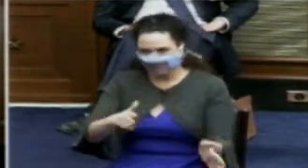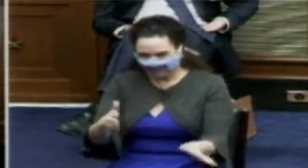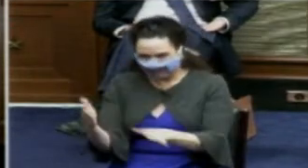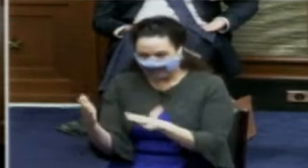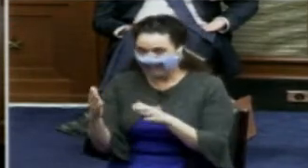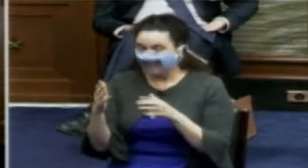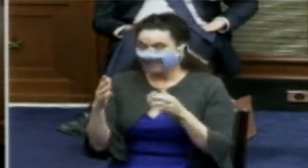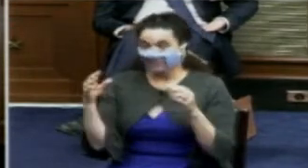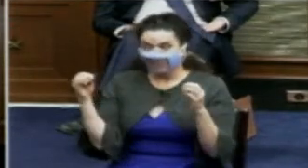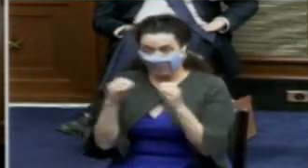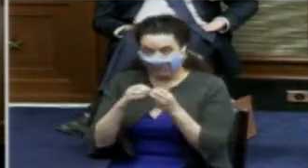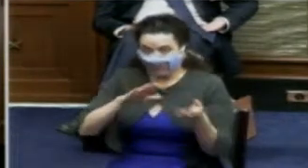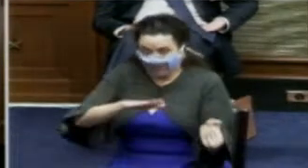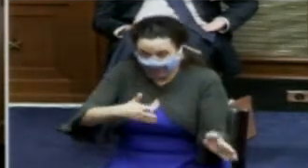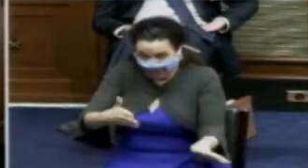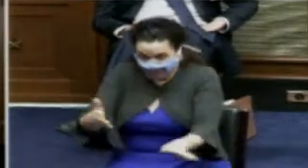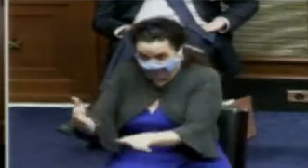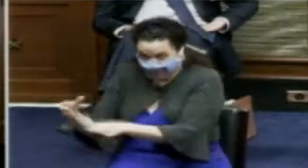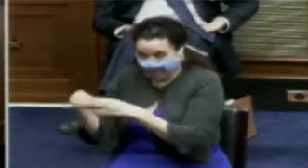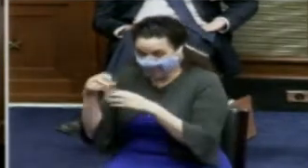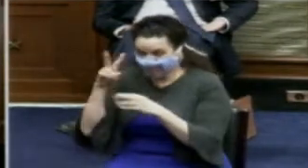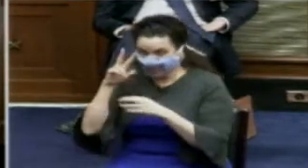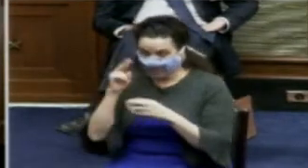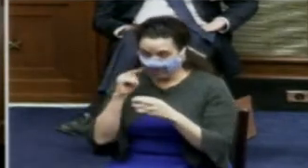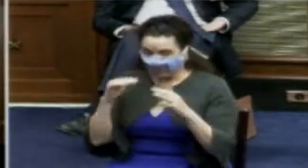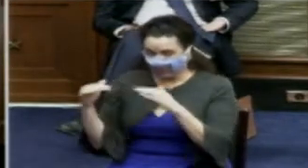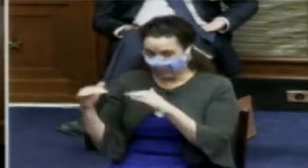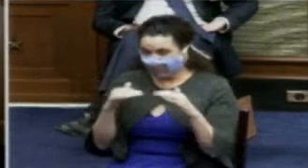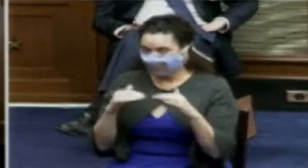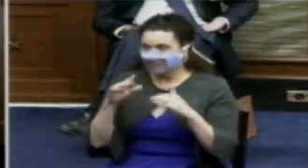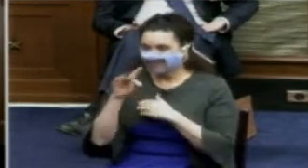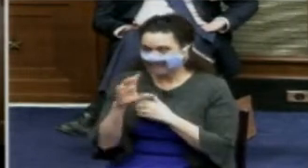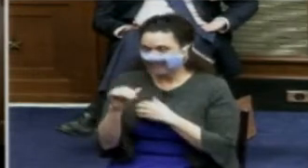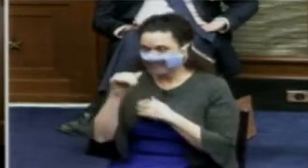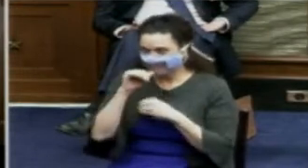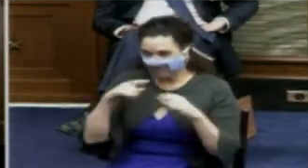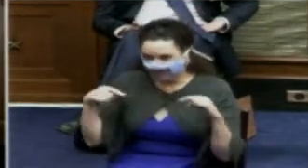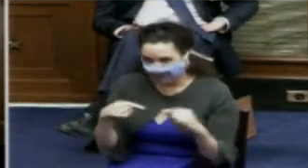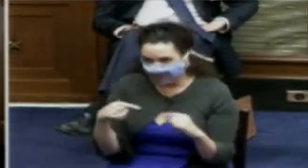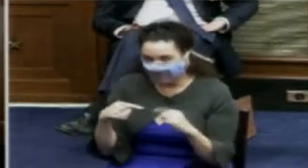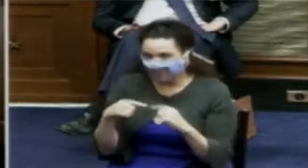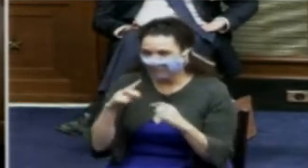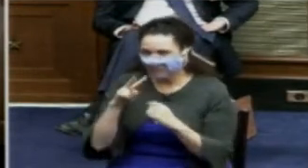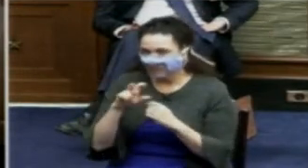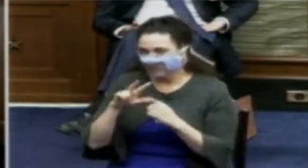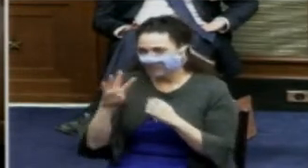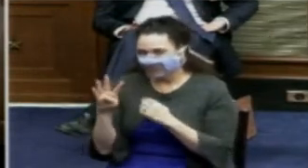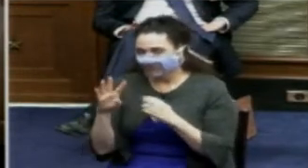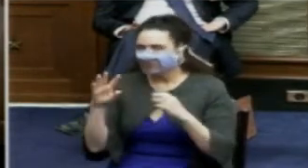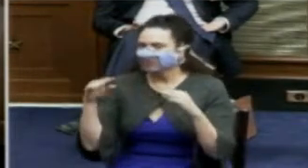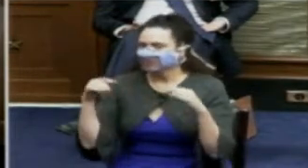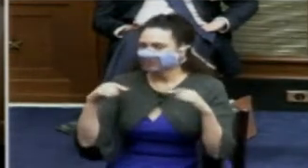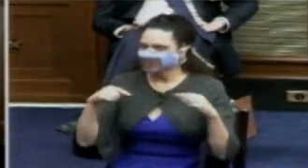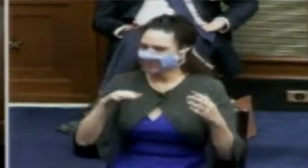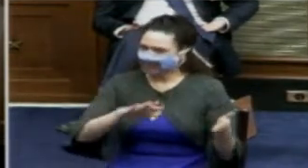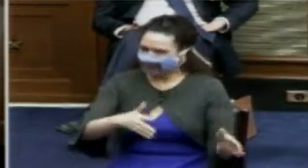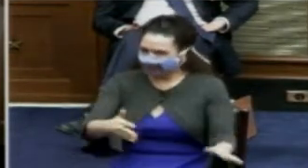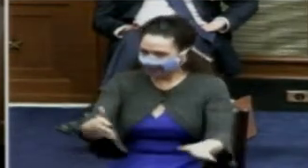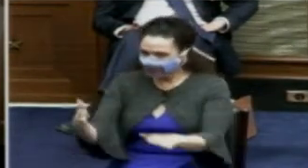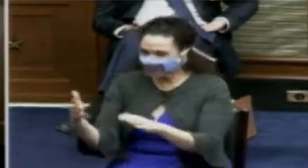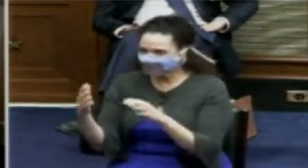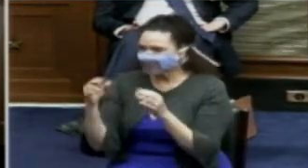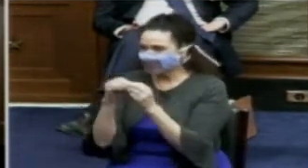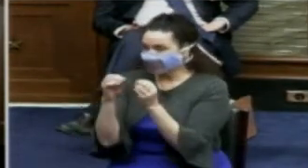Vietnam War, DC suffered 243 casualties, more casualties than 10 states. Nearly